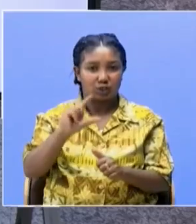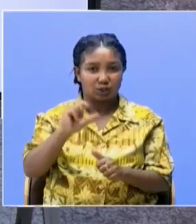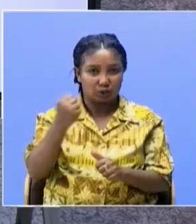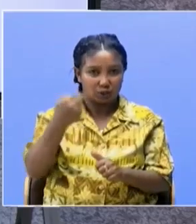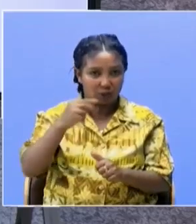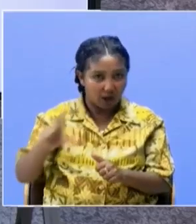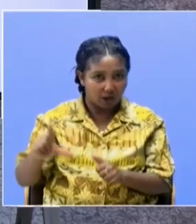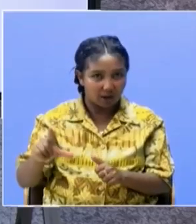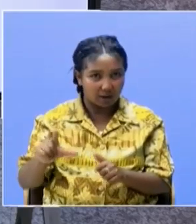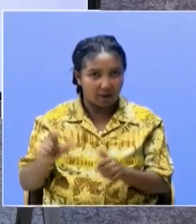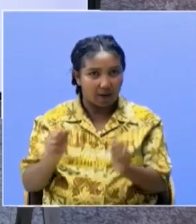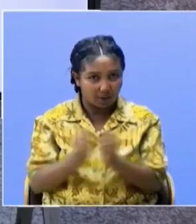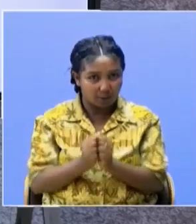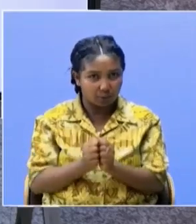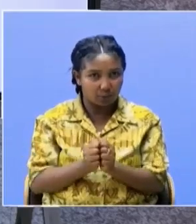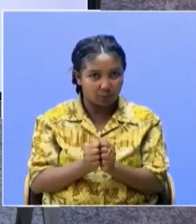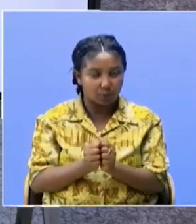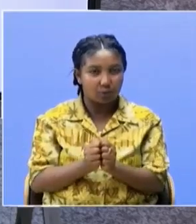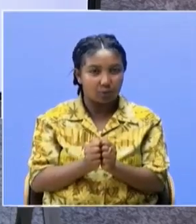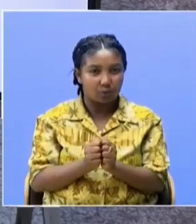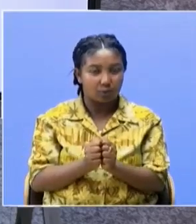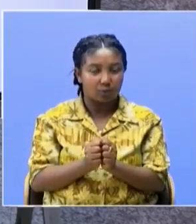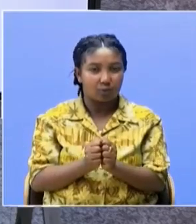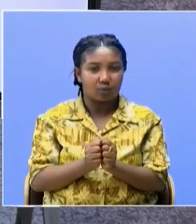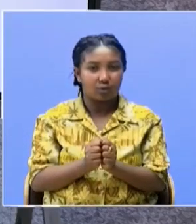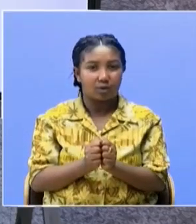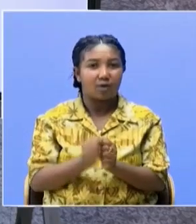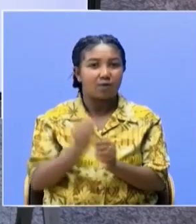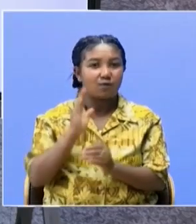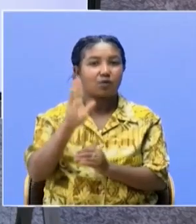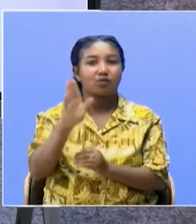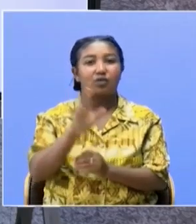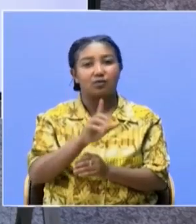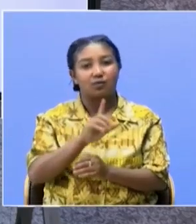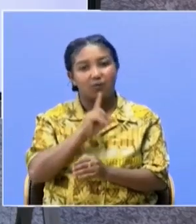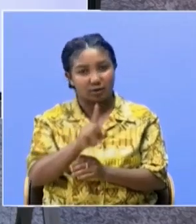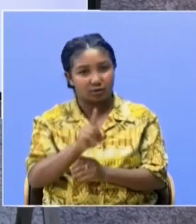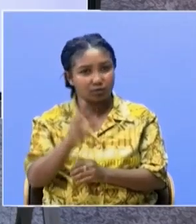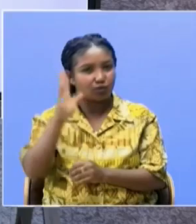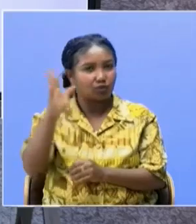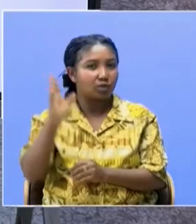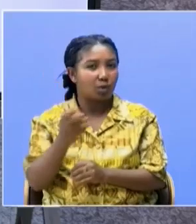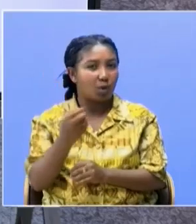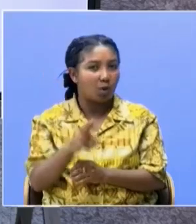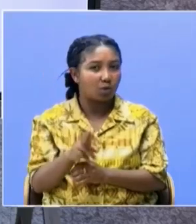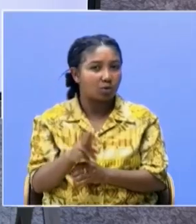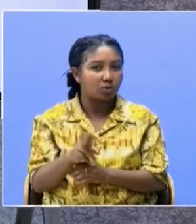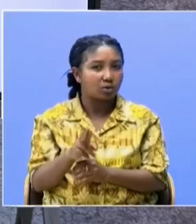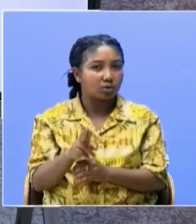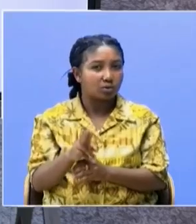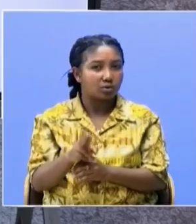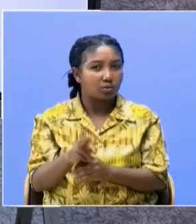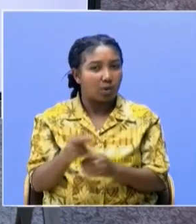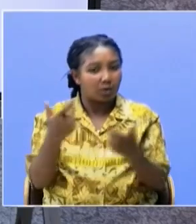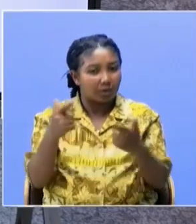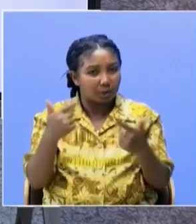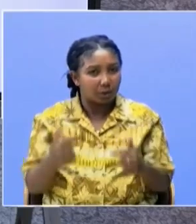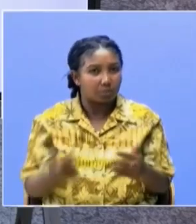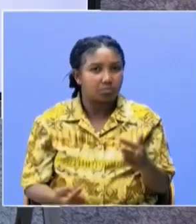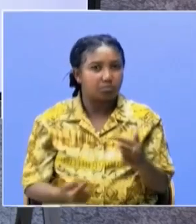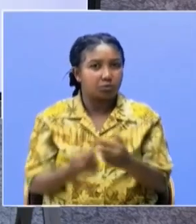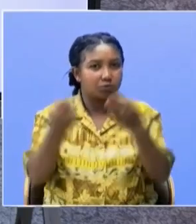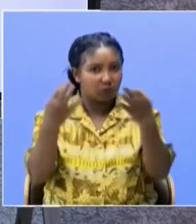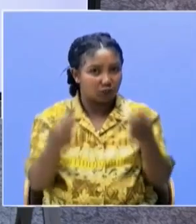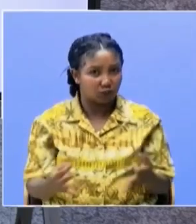come up with, yes, they come up with future facts, yes, or simultaneous decisions,